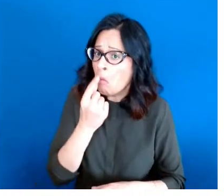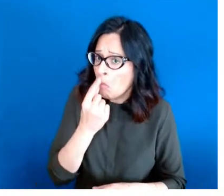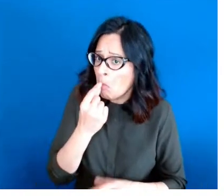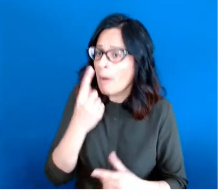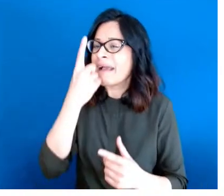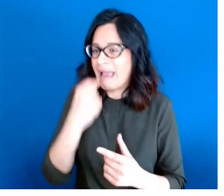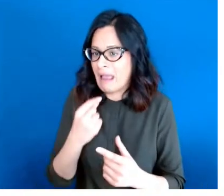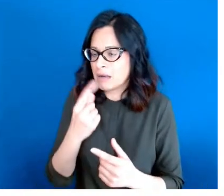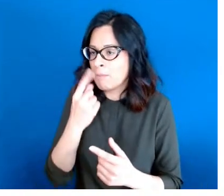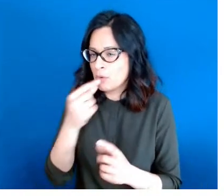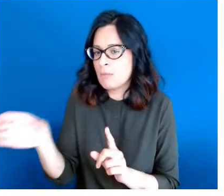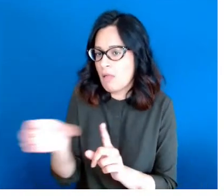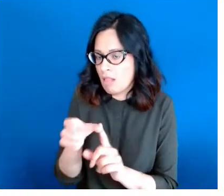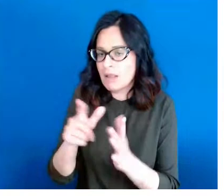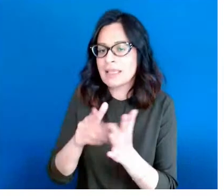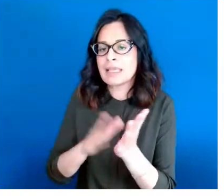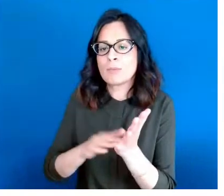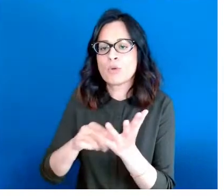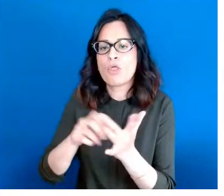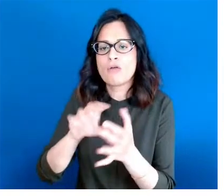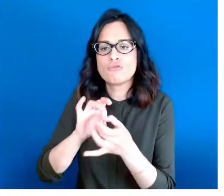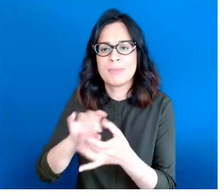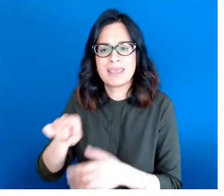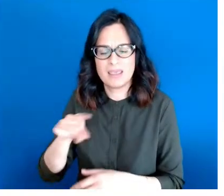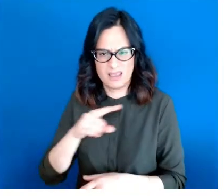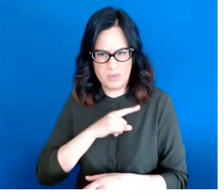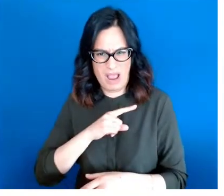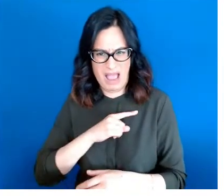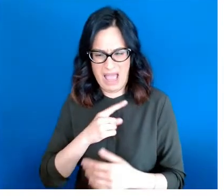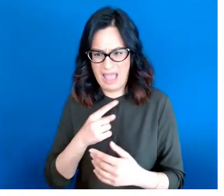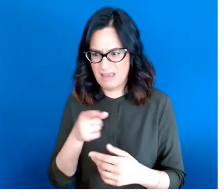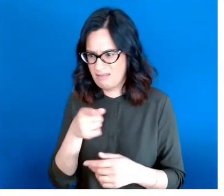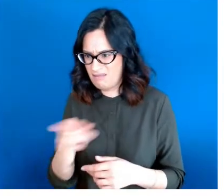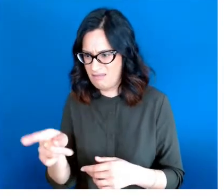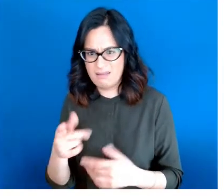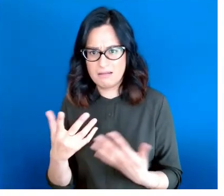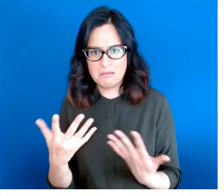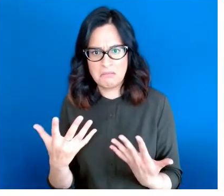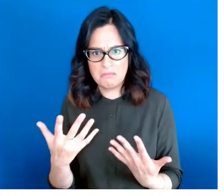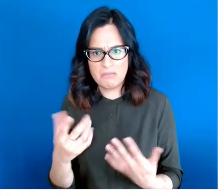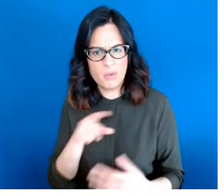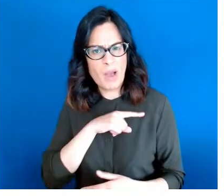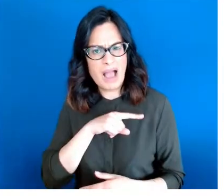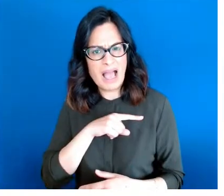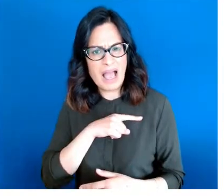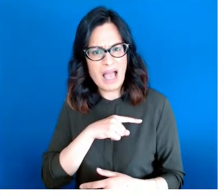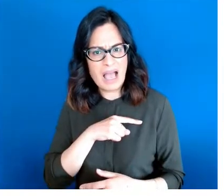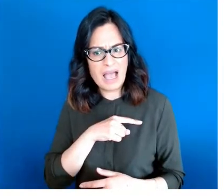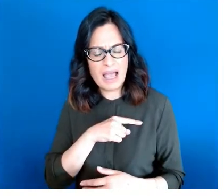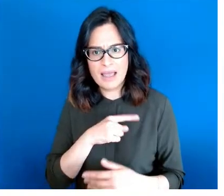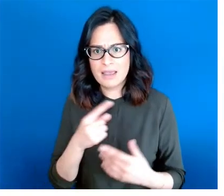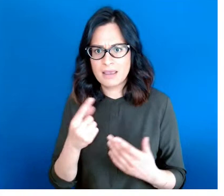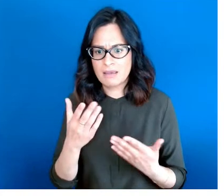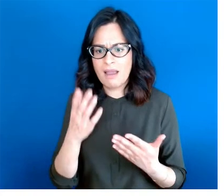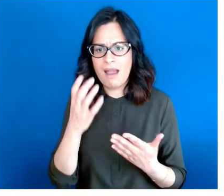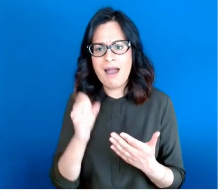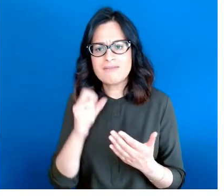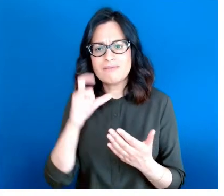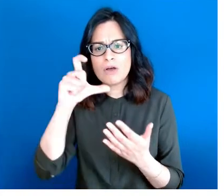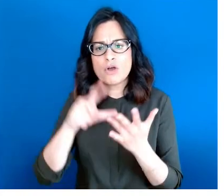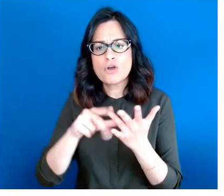immunotherapy. Why are these people, or why do we have these contraindications?